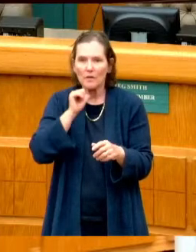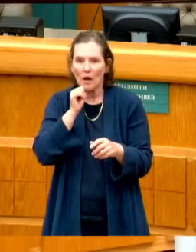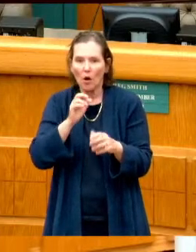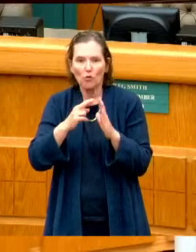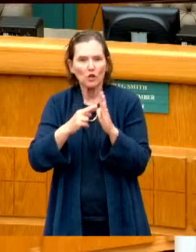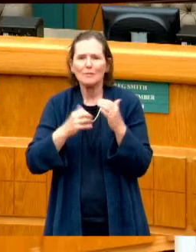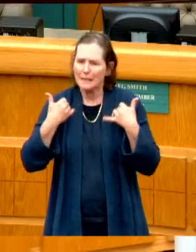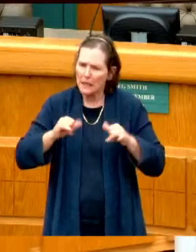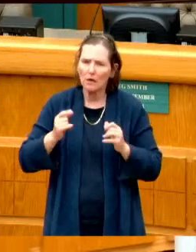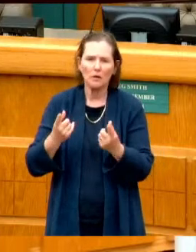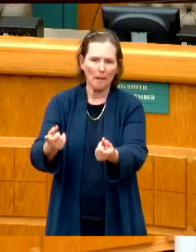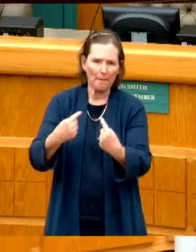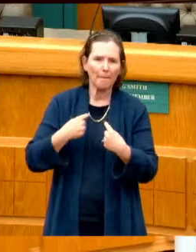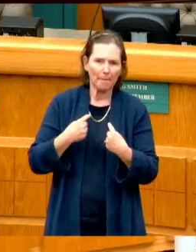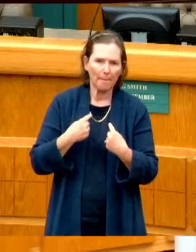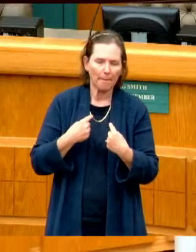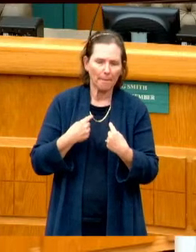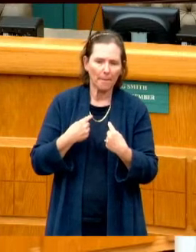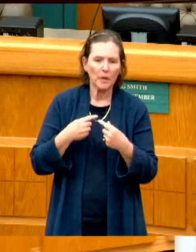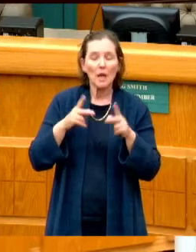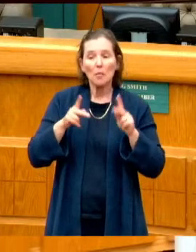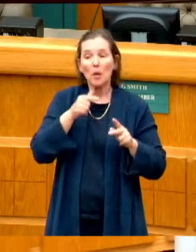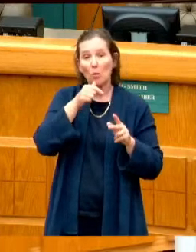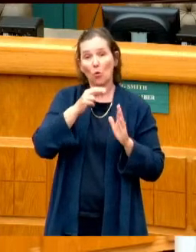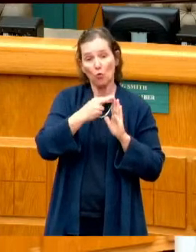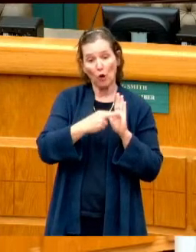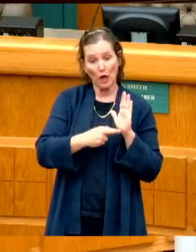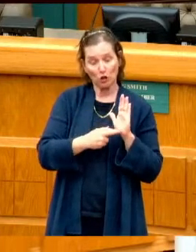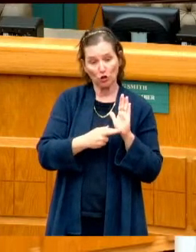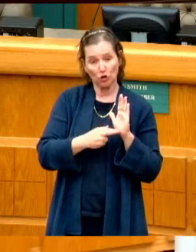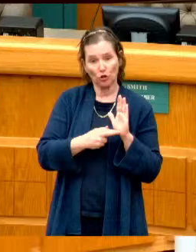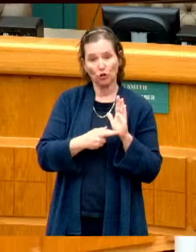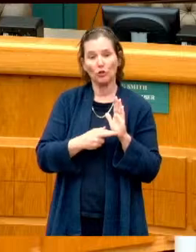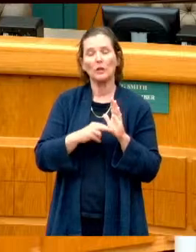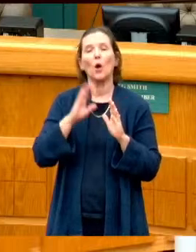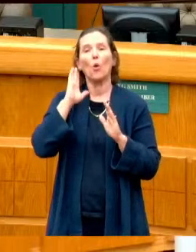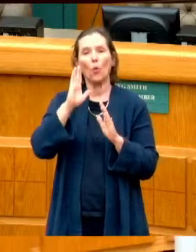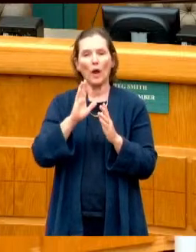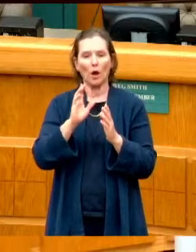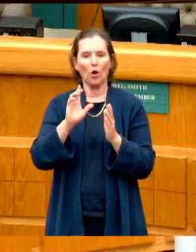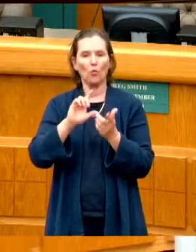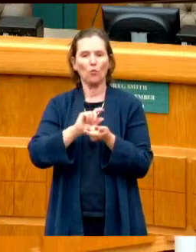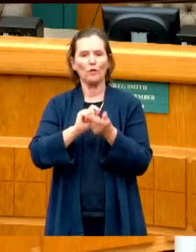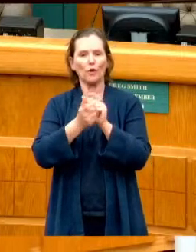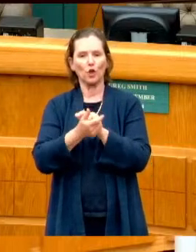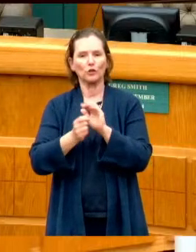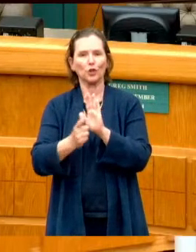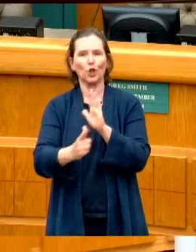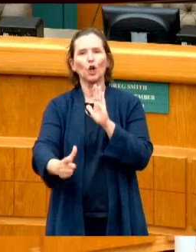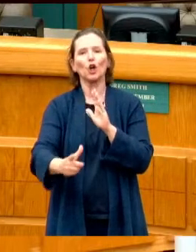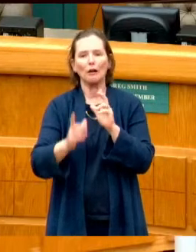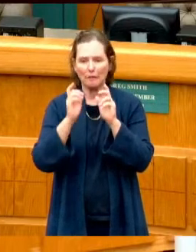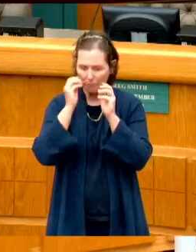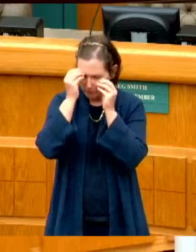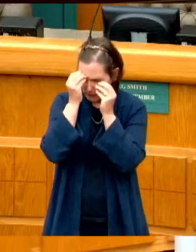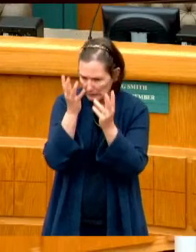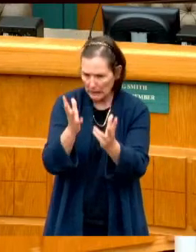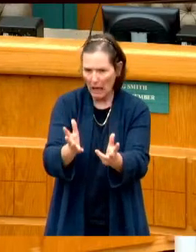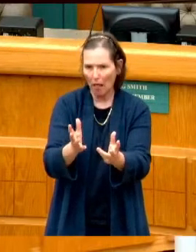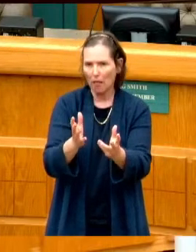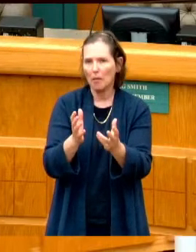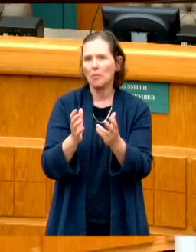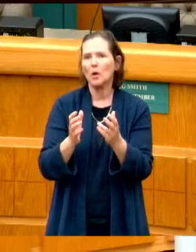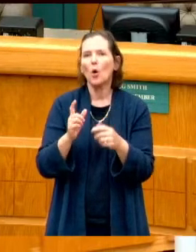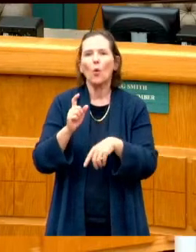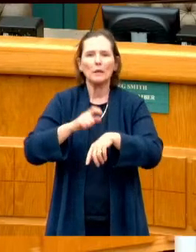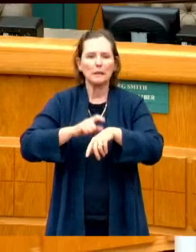reverse alert notification that will let them know the time, place, and passcode for the vaccination clinic. I'd like